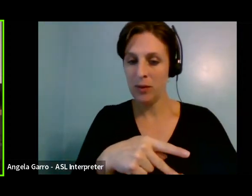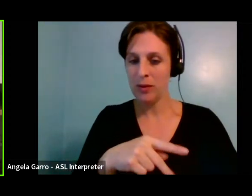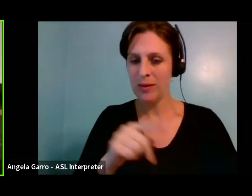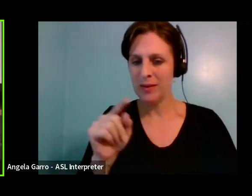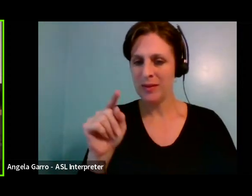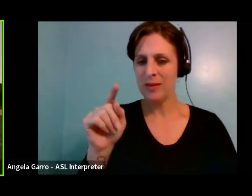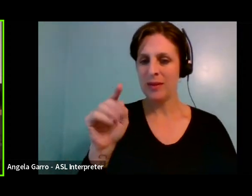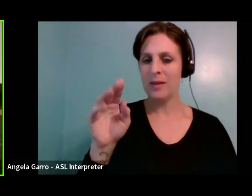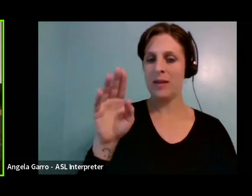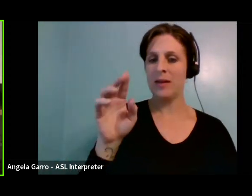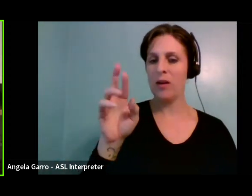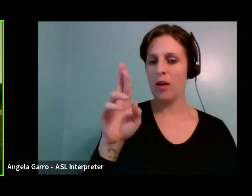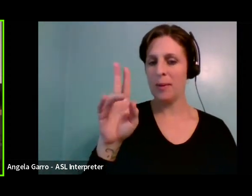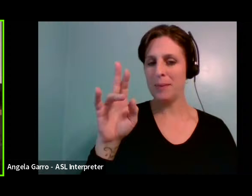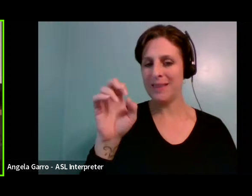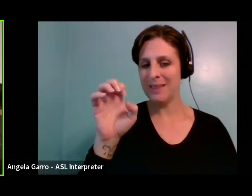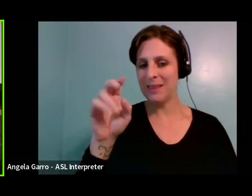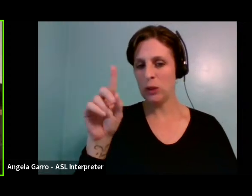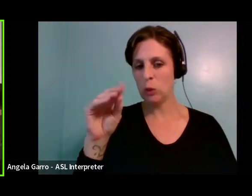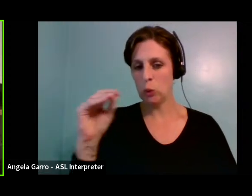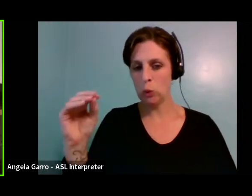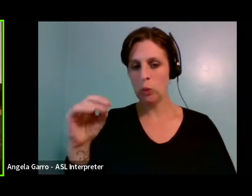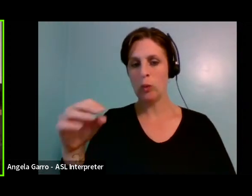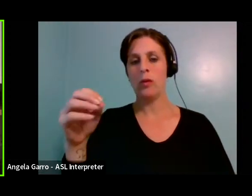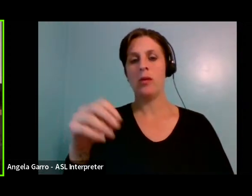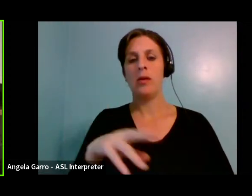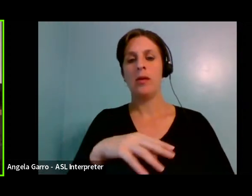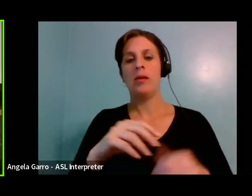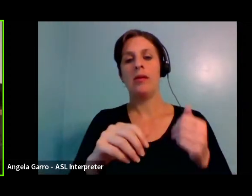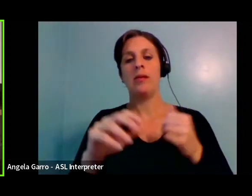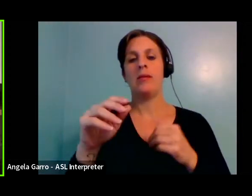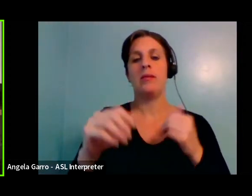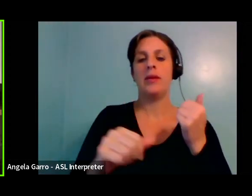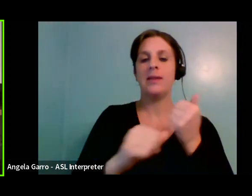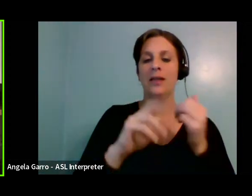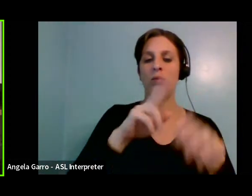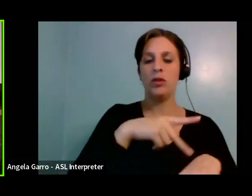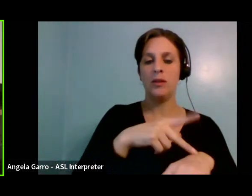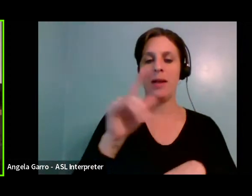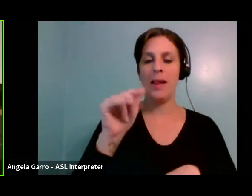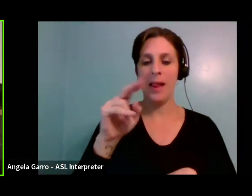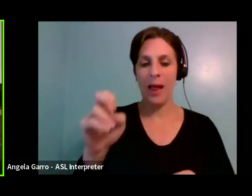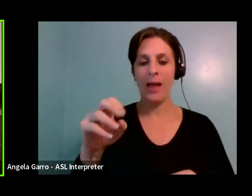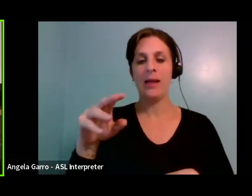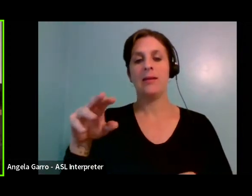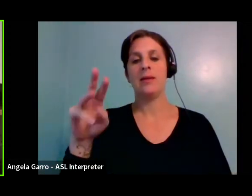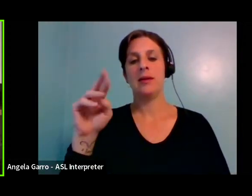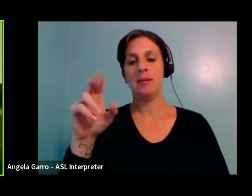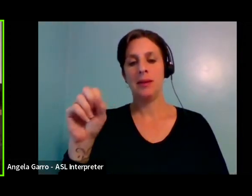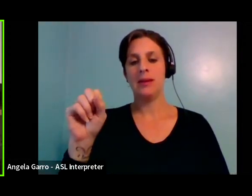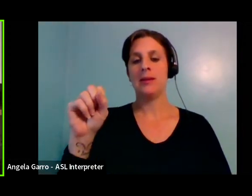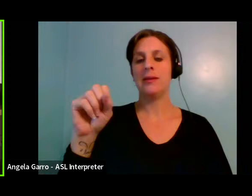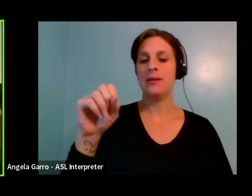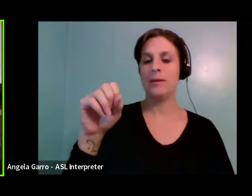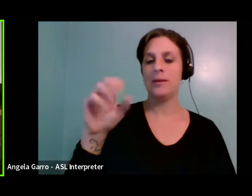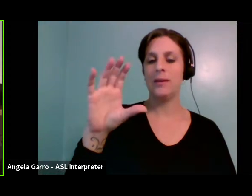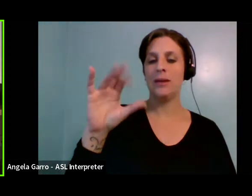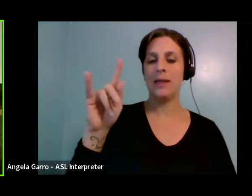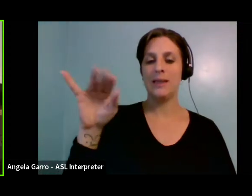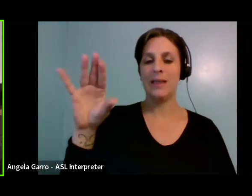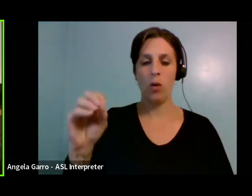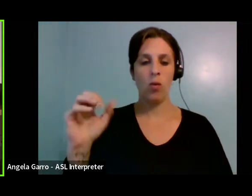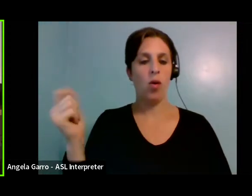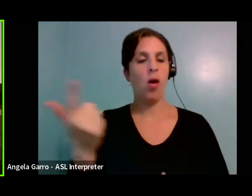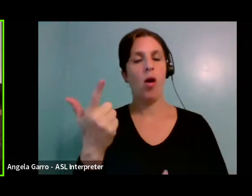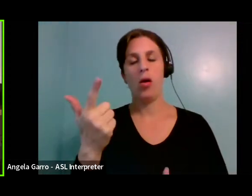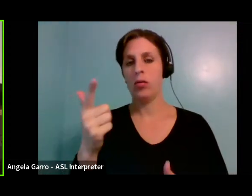Principal Hartig, Assistant Principal Lane, Miss Ho, and Miss Castillo. They were all just on top of everything, so